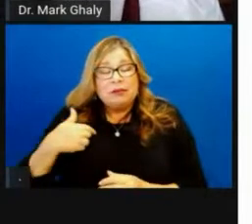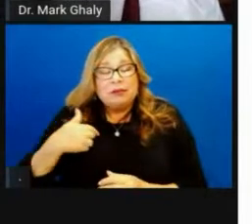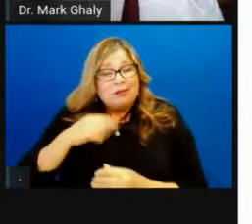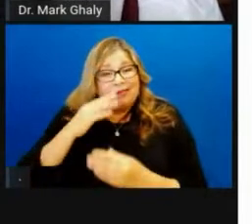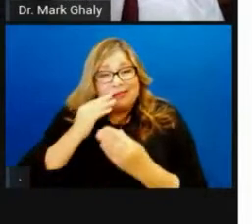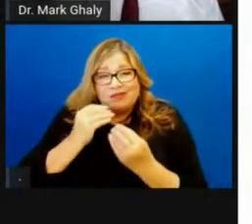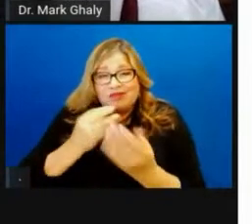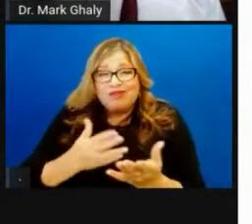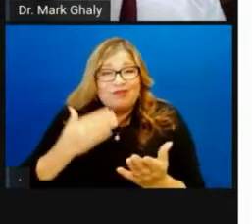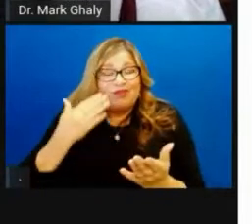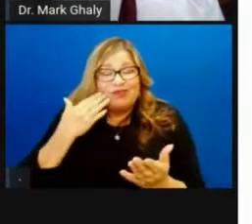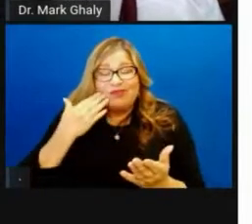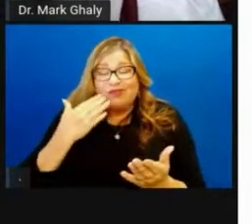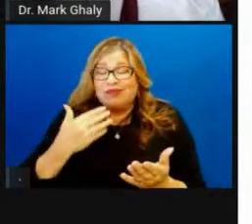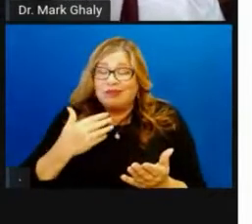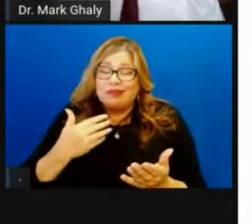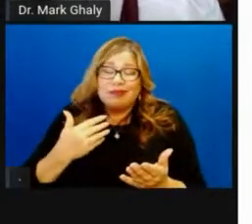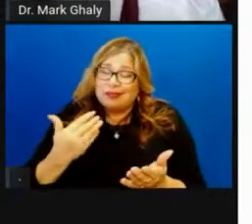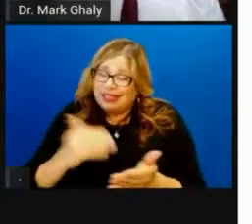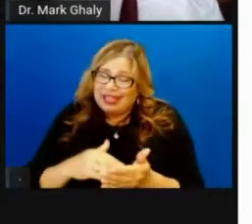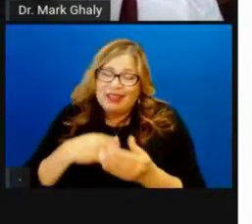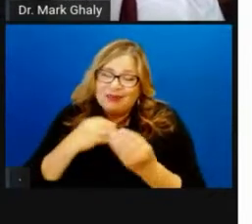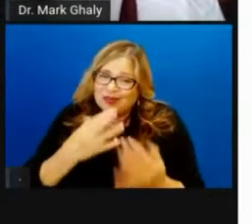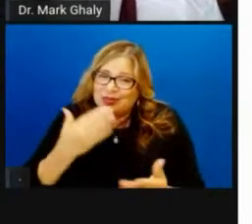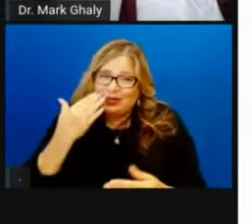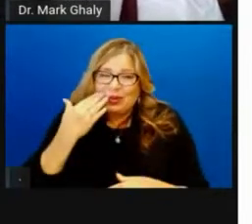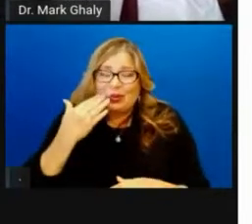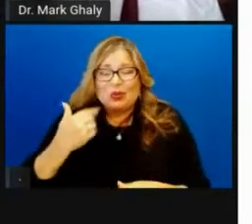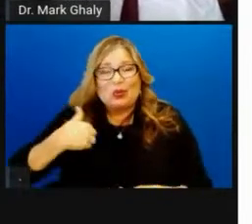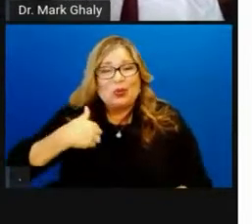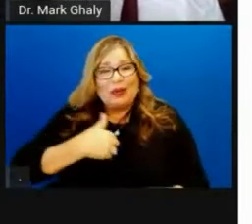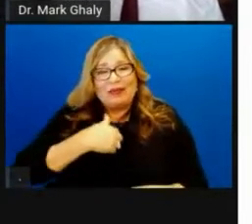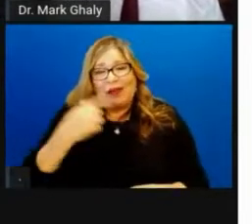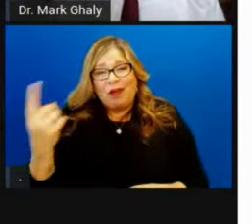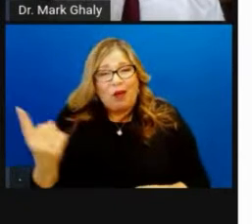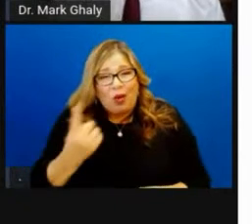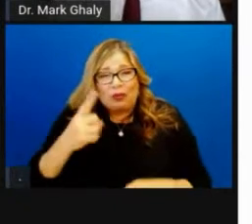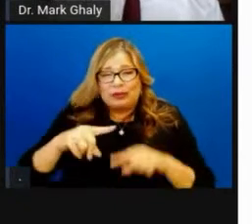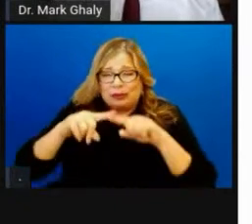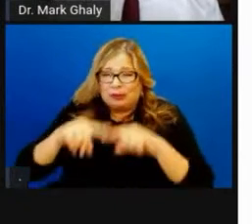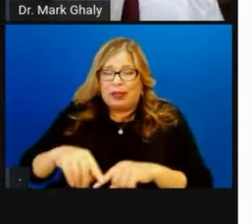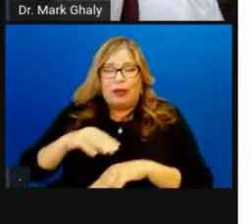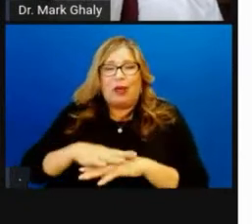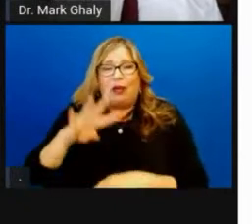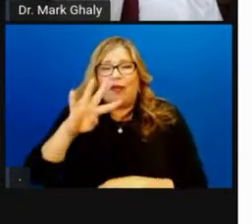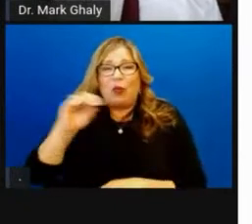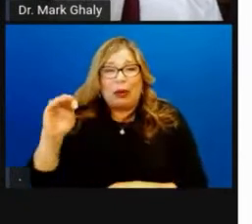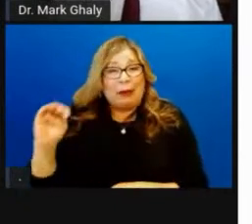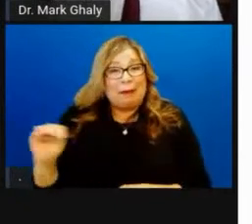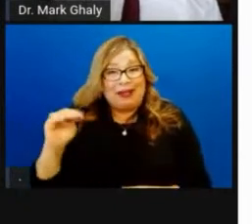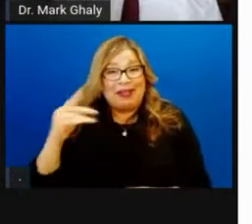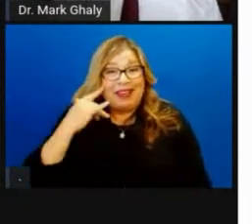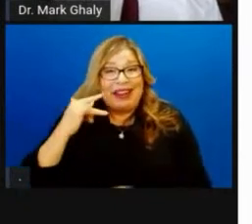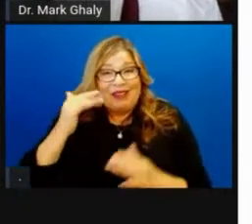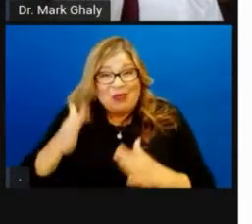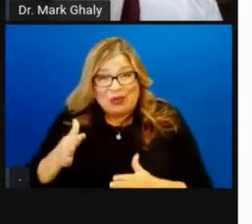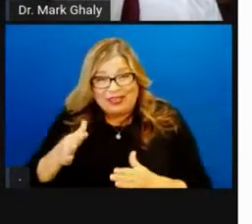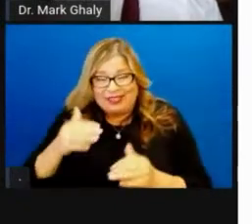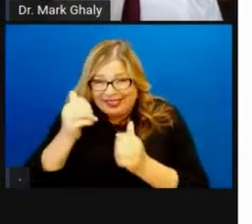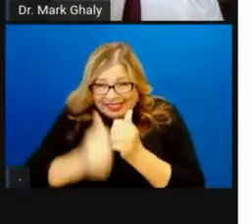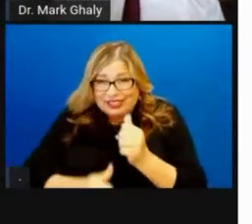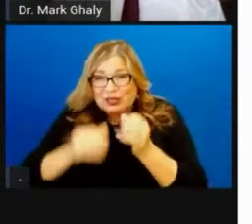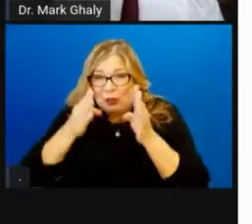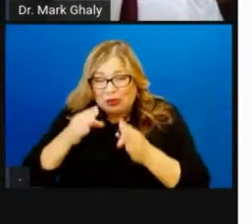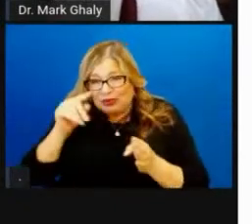said it earlier, we have always depended on 40 million Californians coming together in large part to keep moving